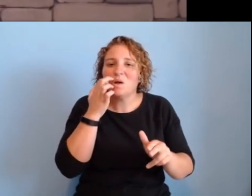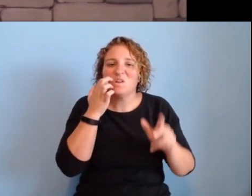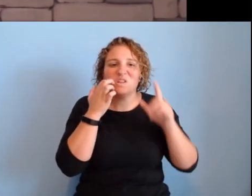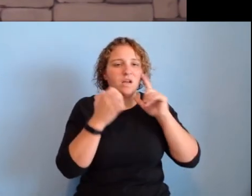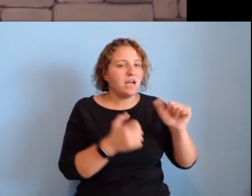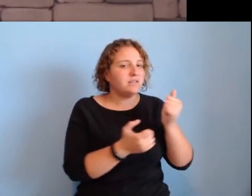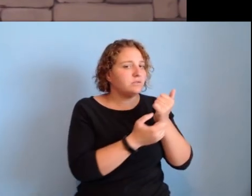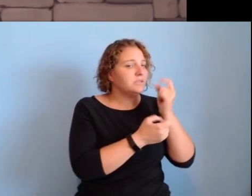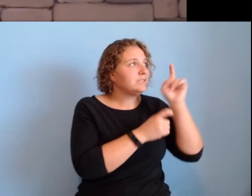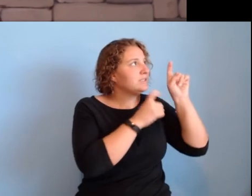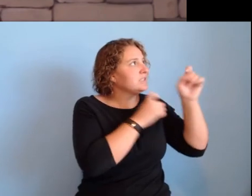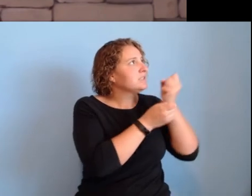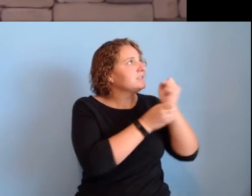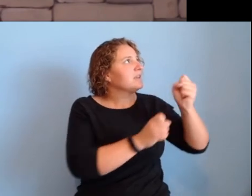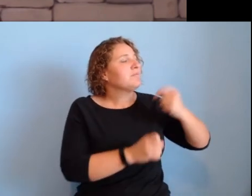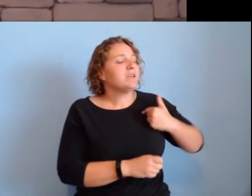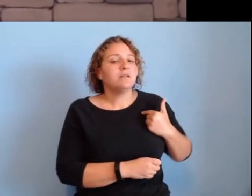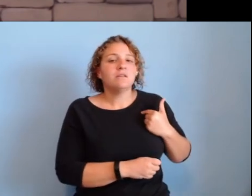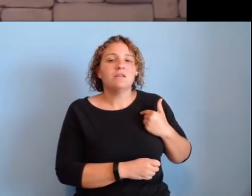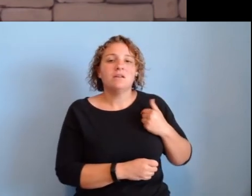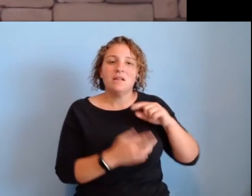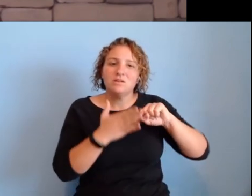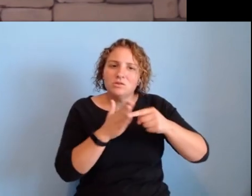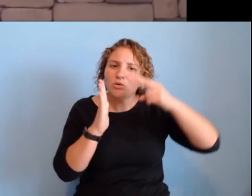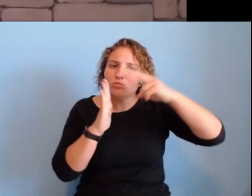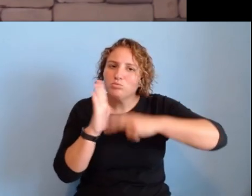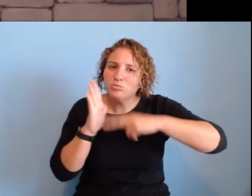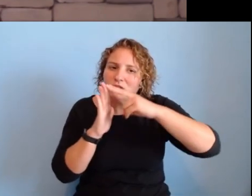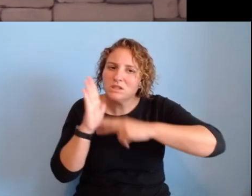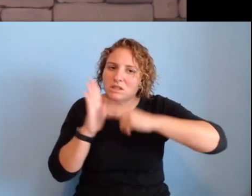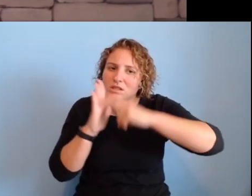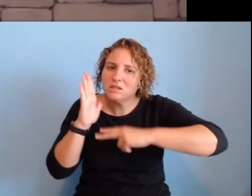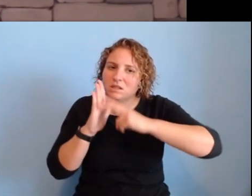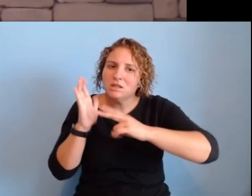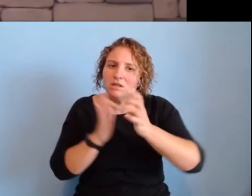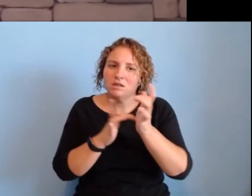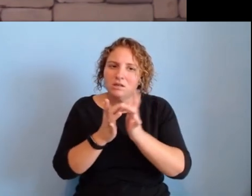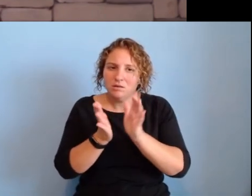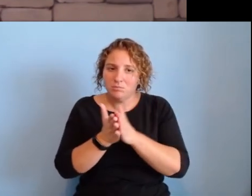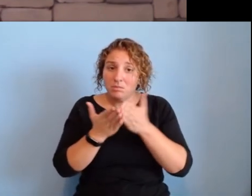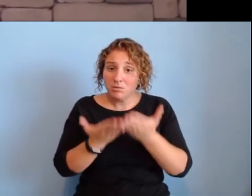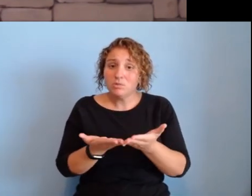start reading and you'll change. Okay, making sure we cover that. So,